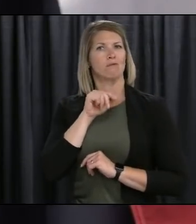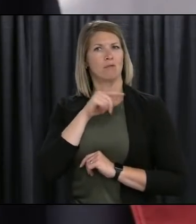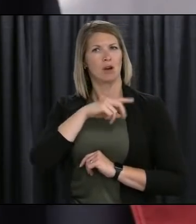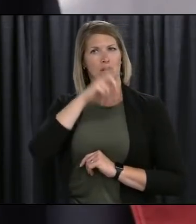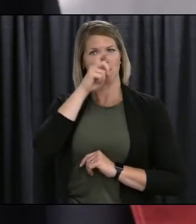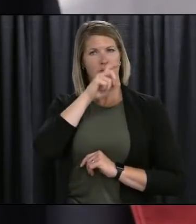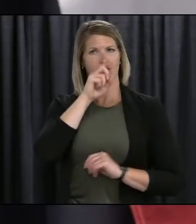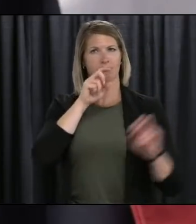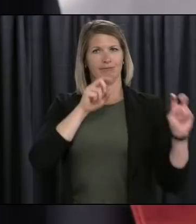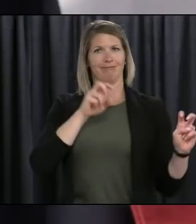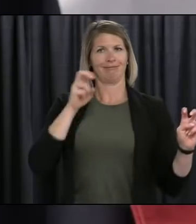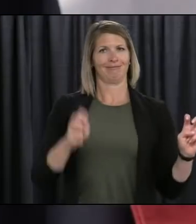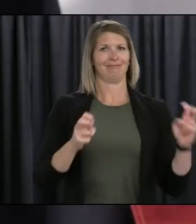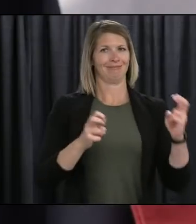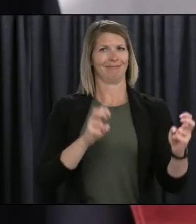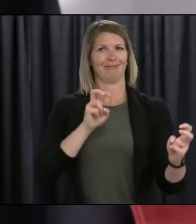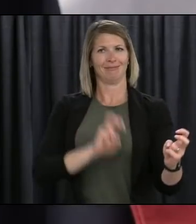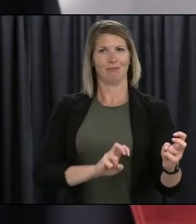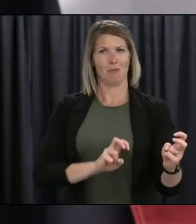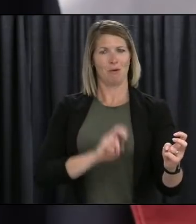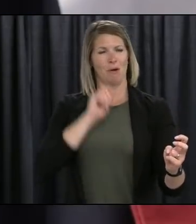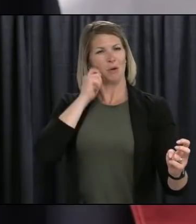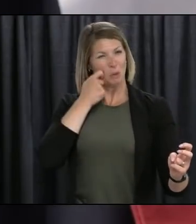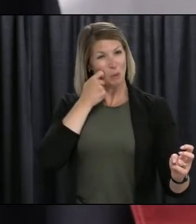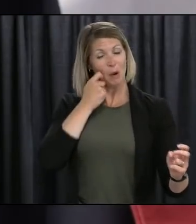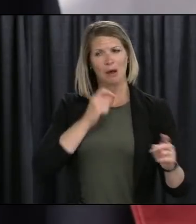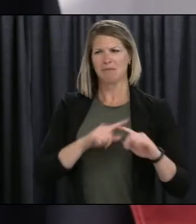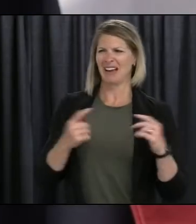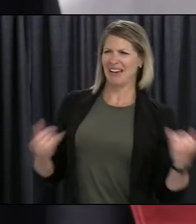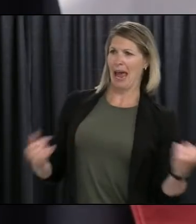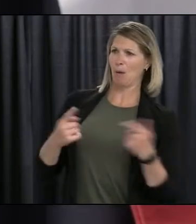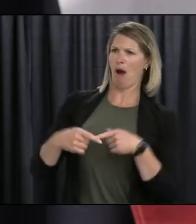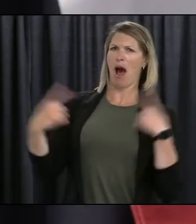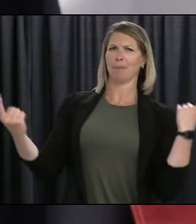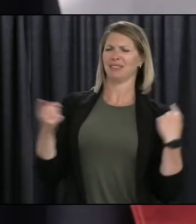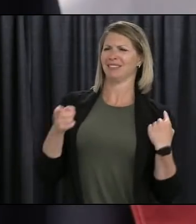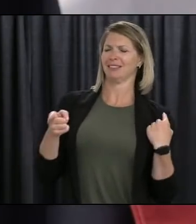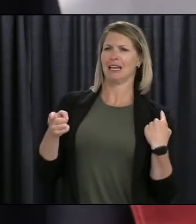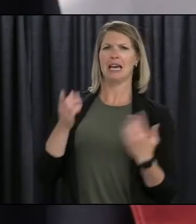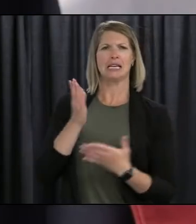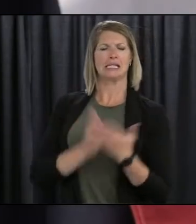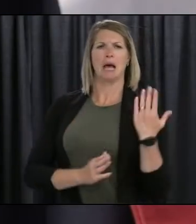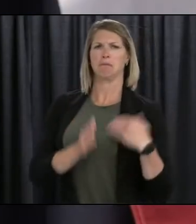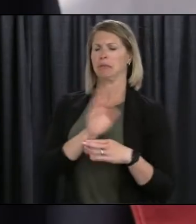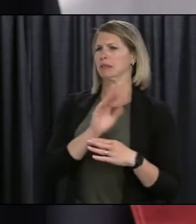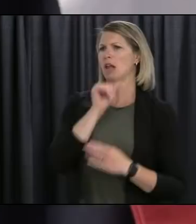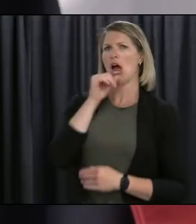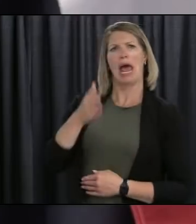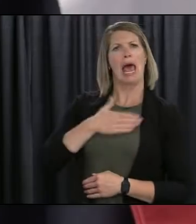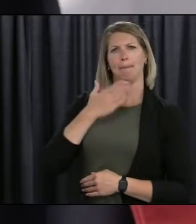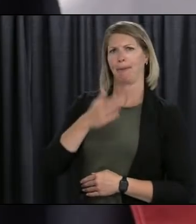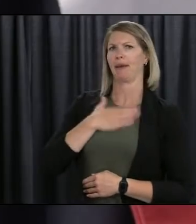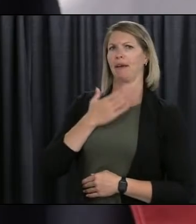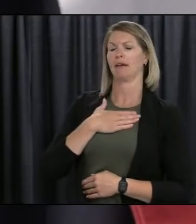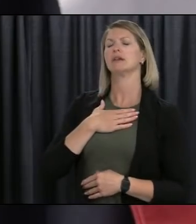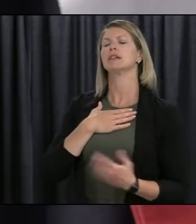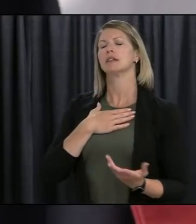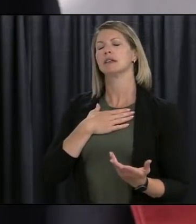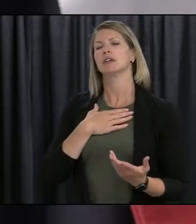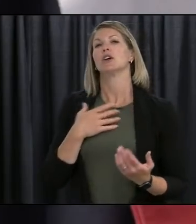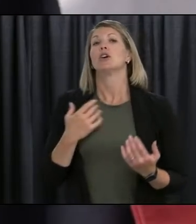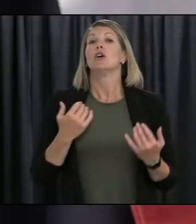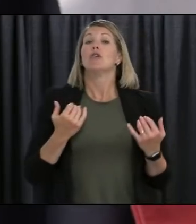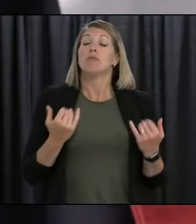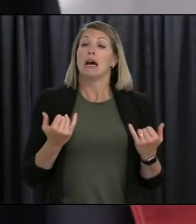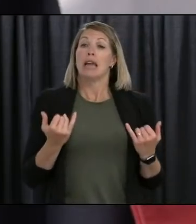by association with the likes of what happened on George Street. We've had a very collaborative relationship